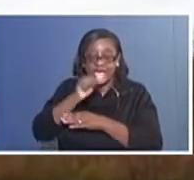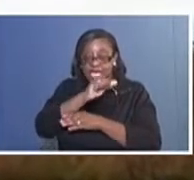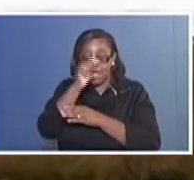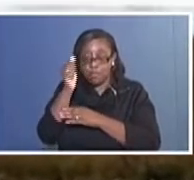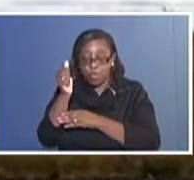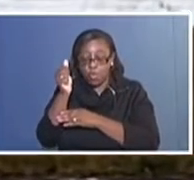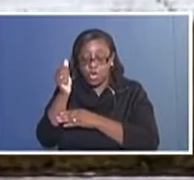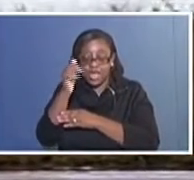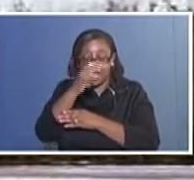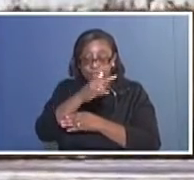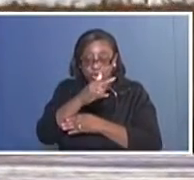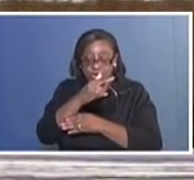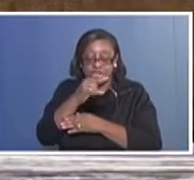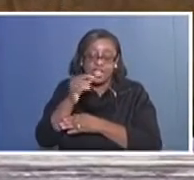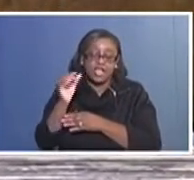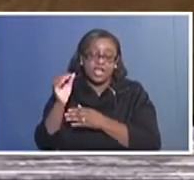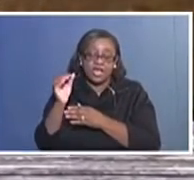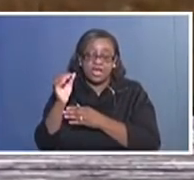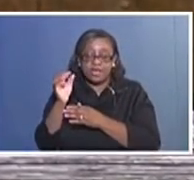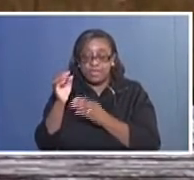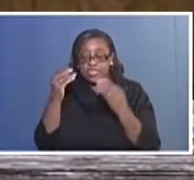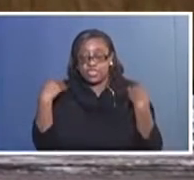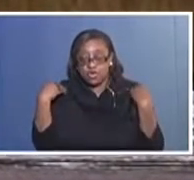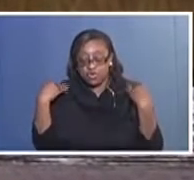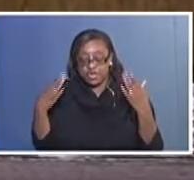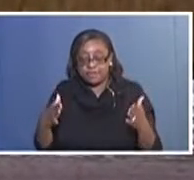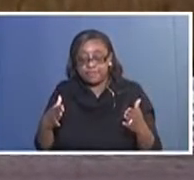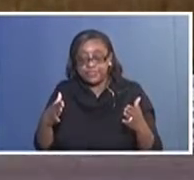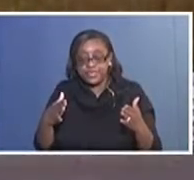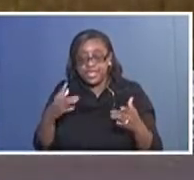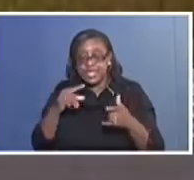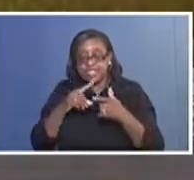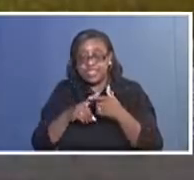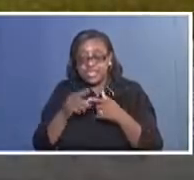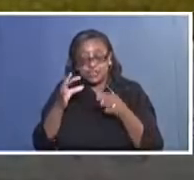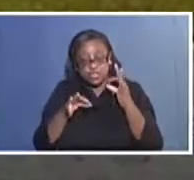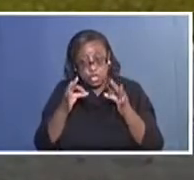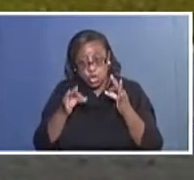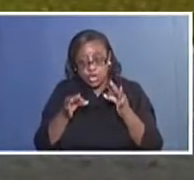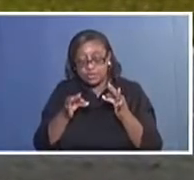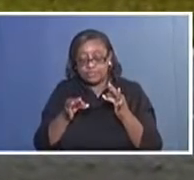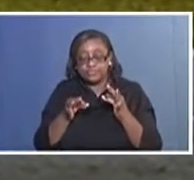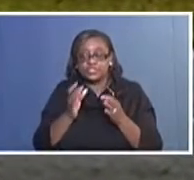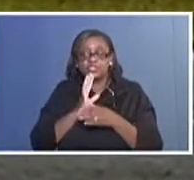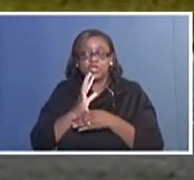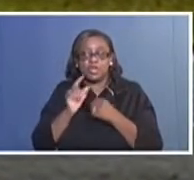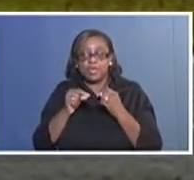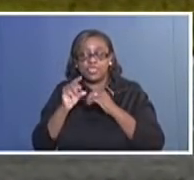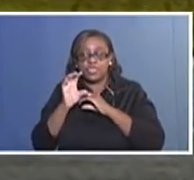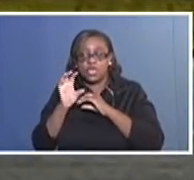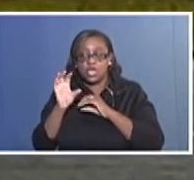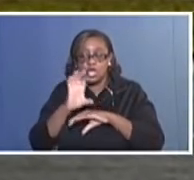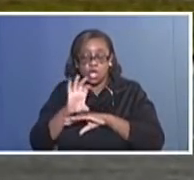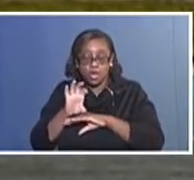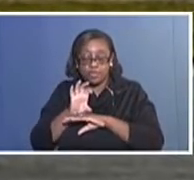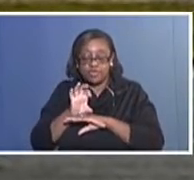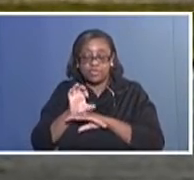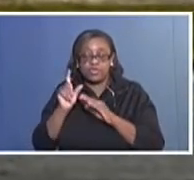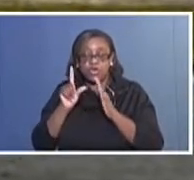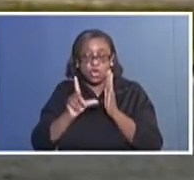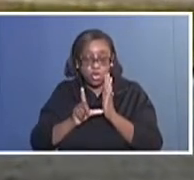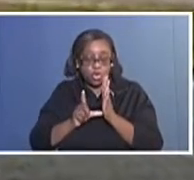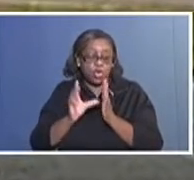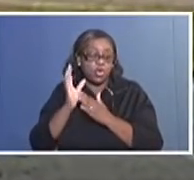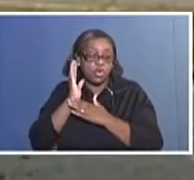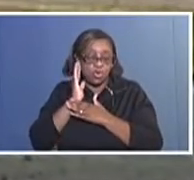However, Tynes and his law firm represented Western Air at the Court of Appeal, even though the Commonwealth Law Advocates was still